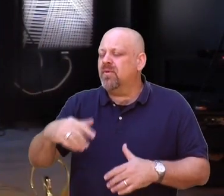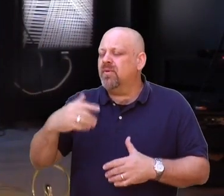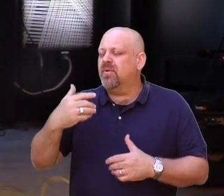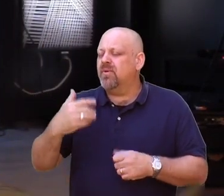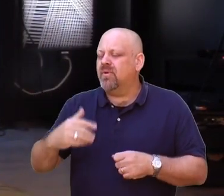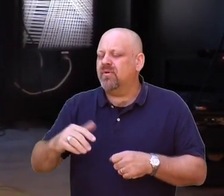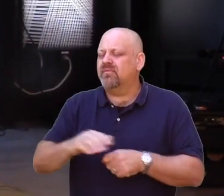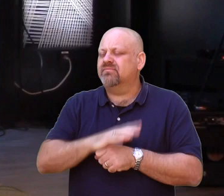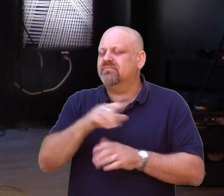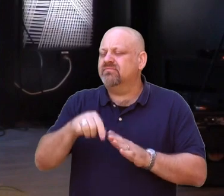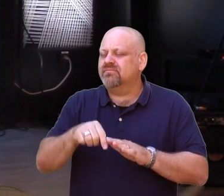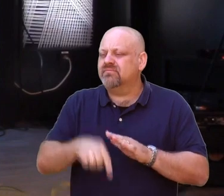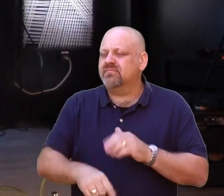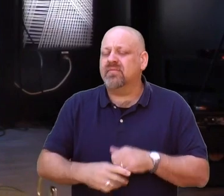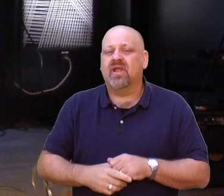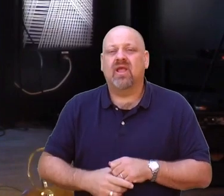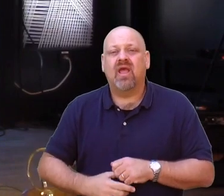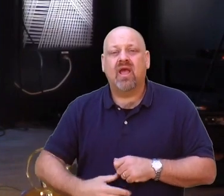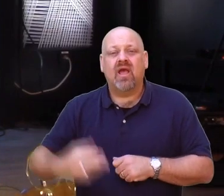deep.